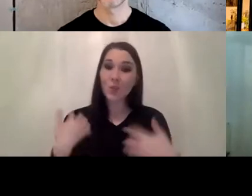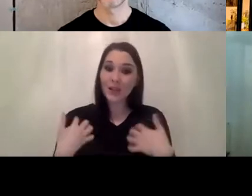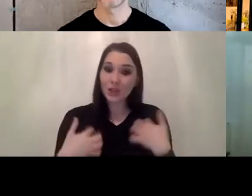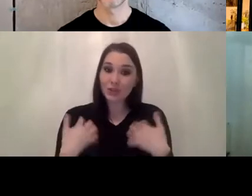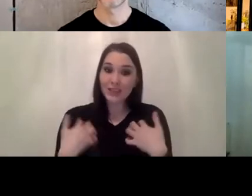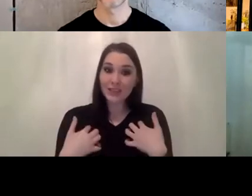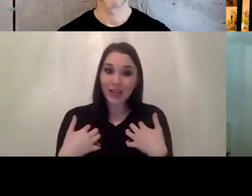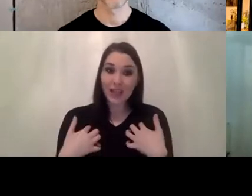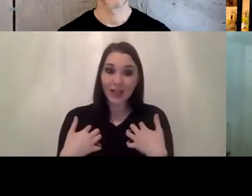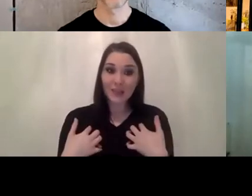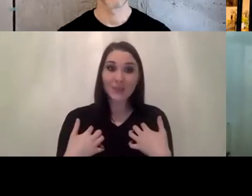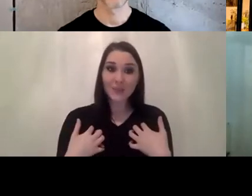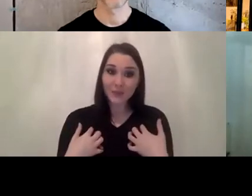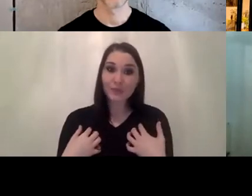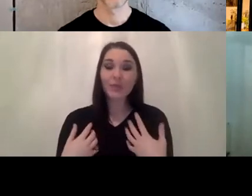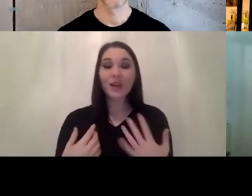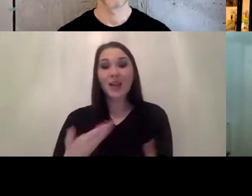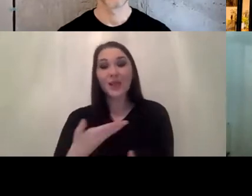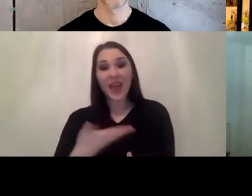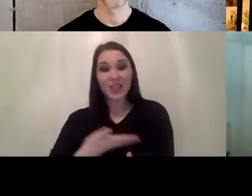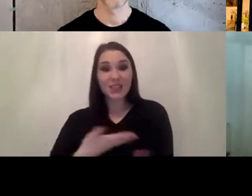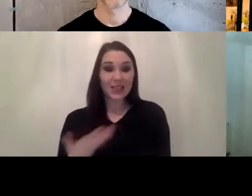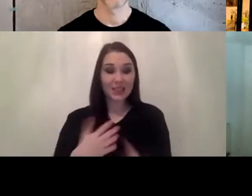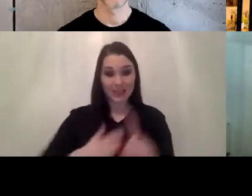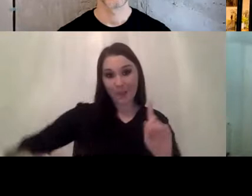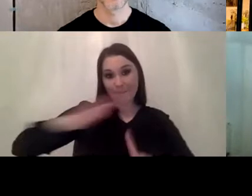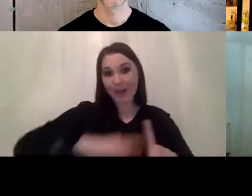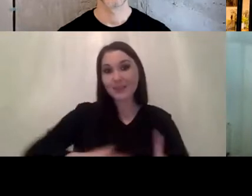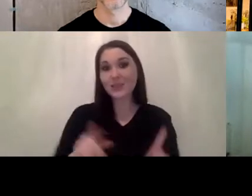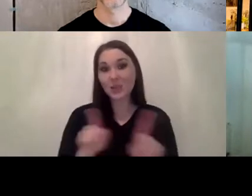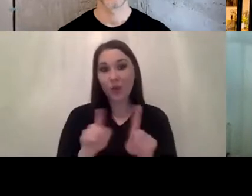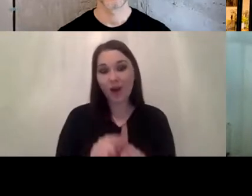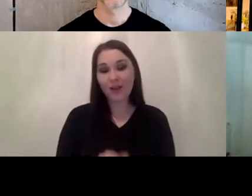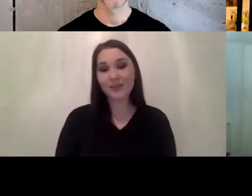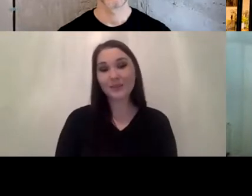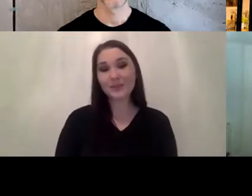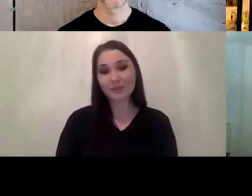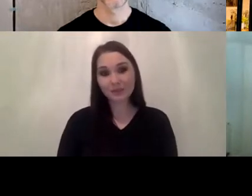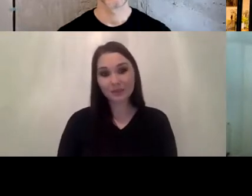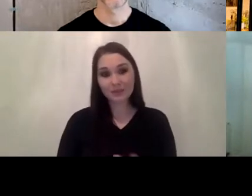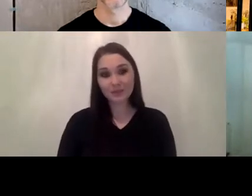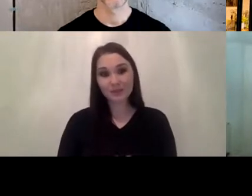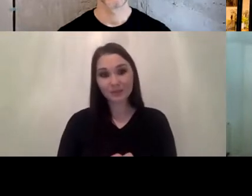already lands in the agency space as well. So